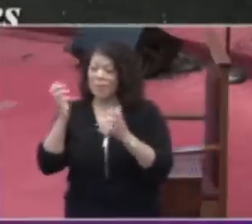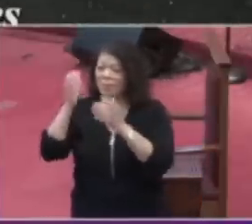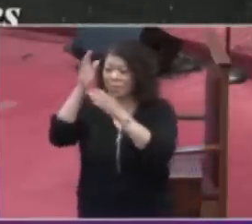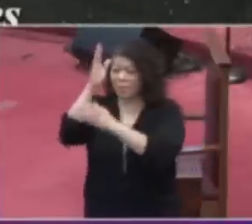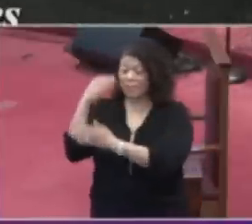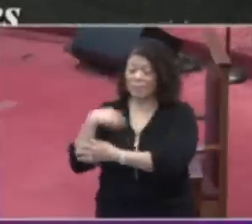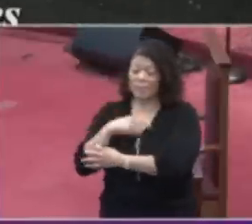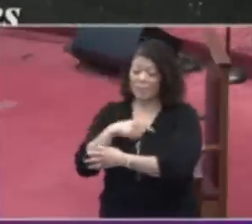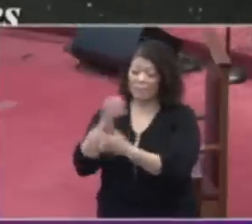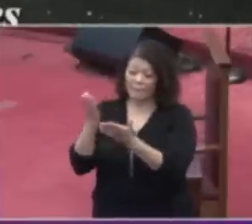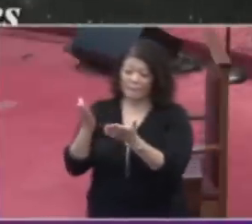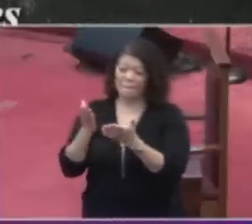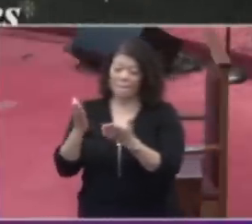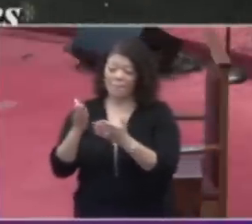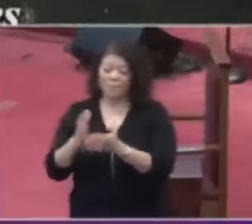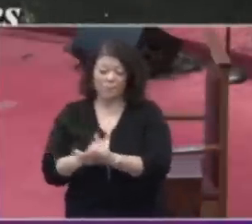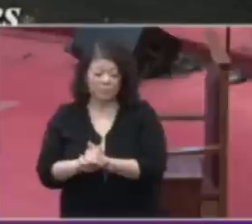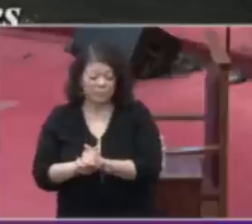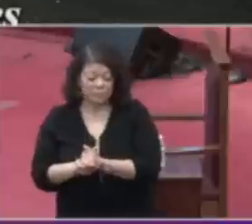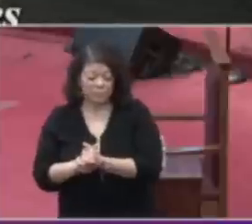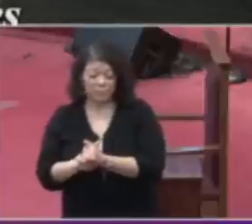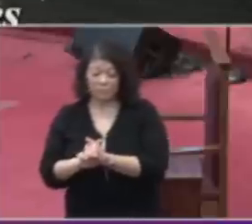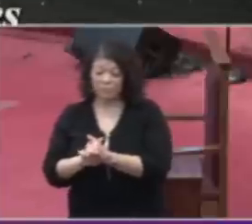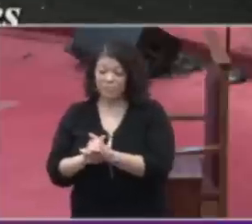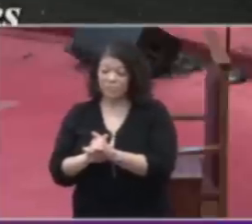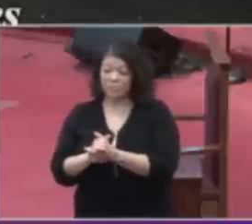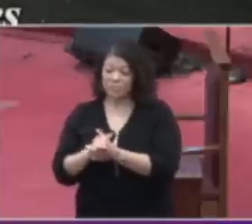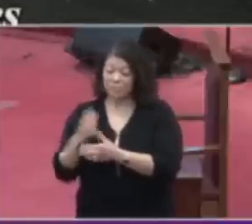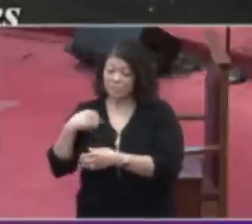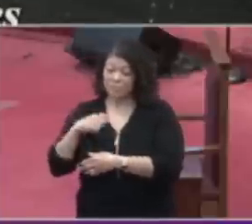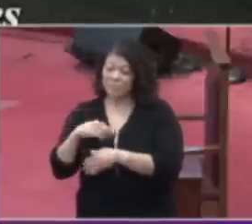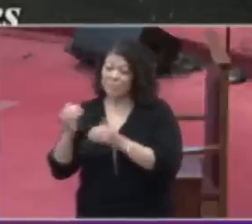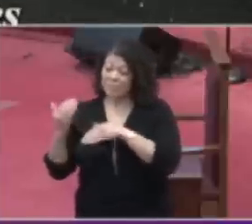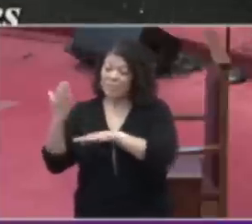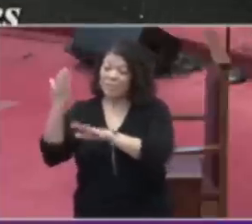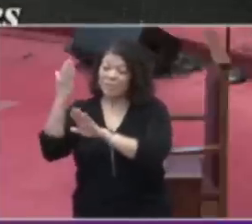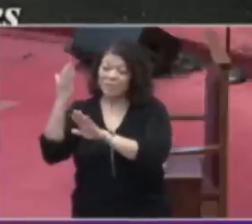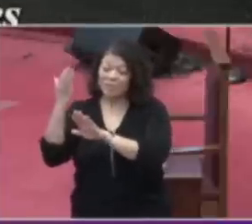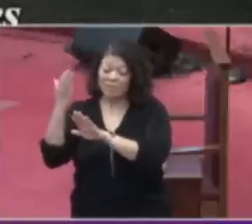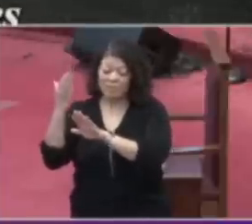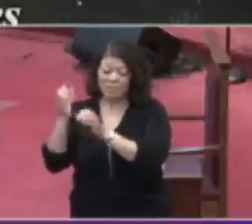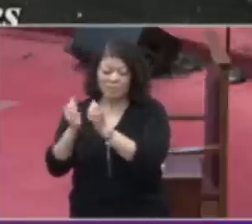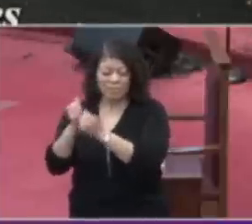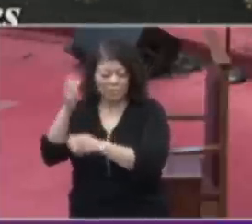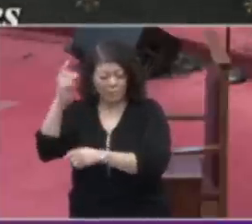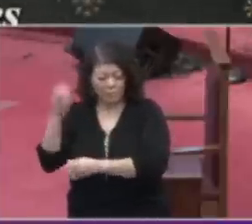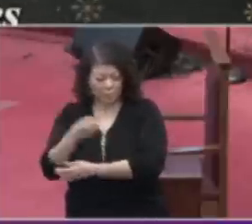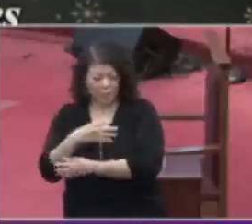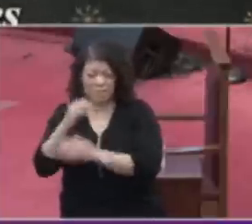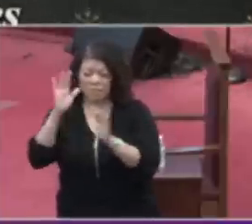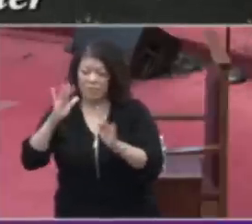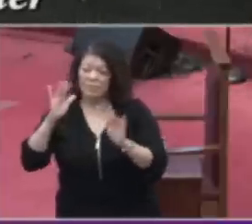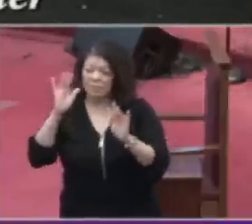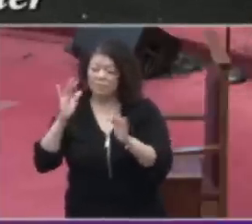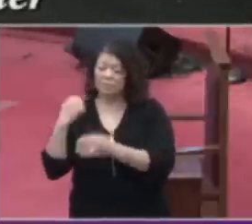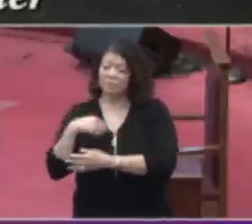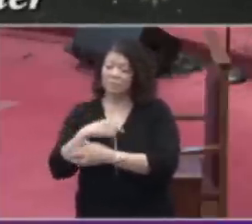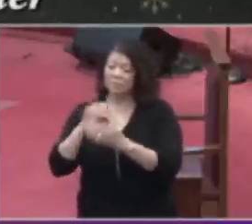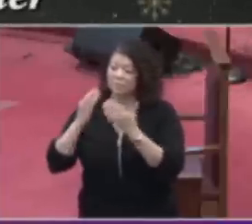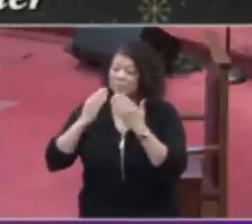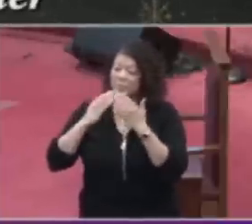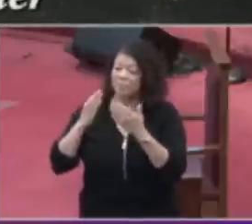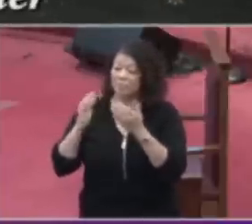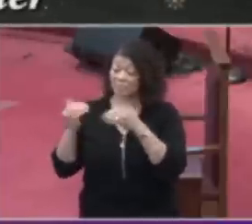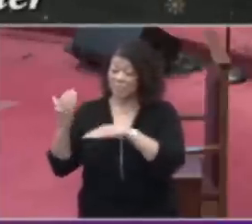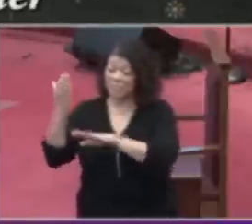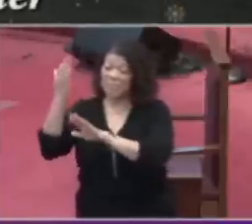Heavenly Father, we humbly approach your throne of grace and mercy. We are so grateful that we can even approach you.